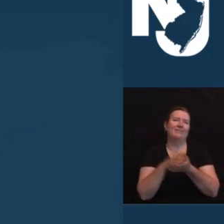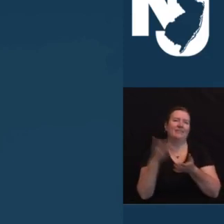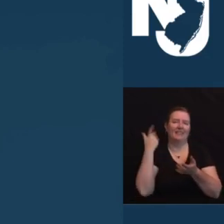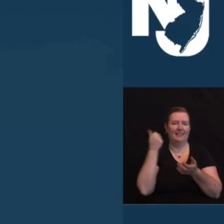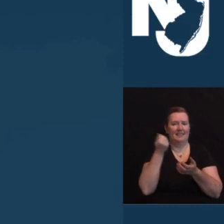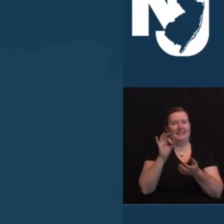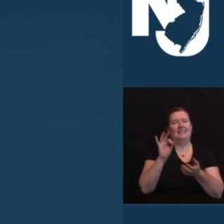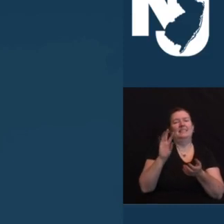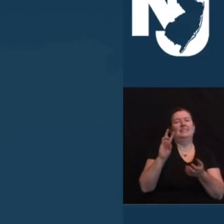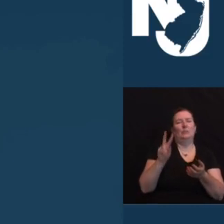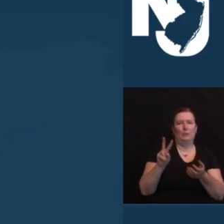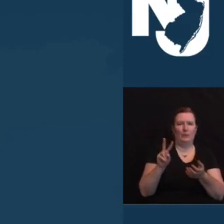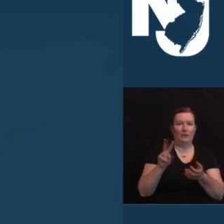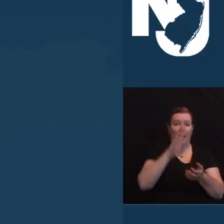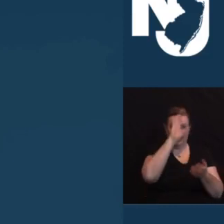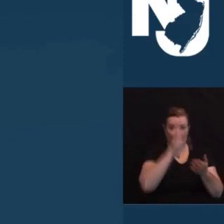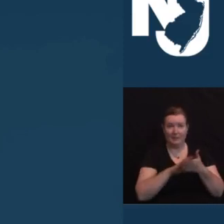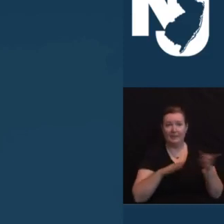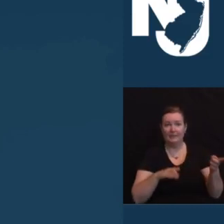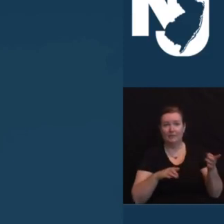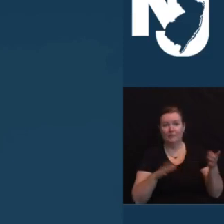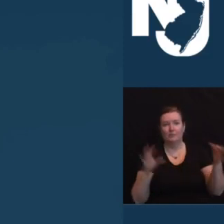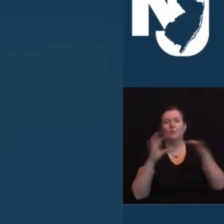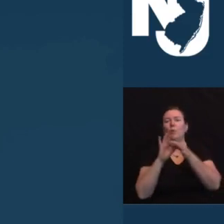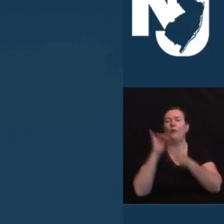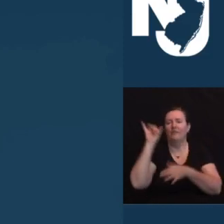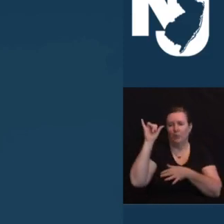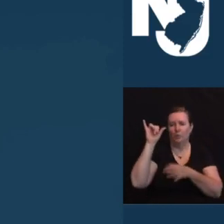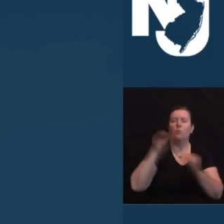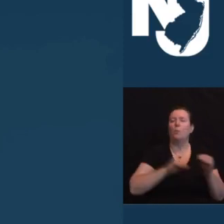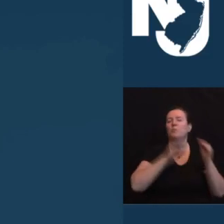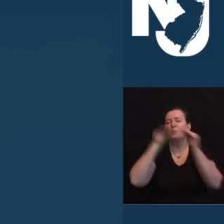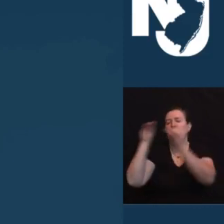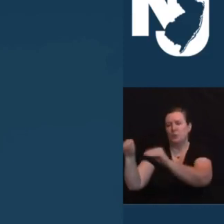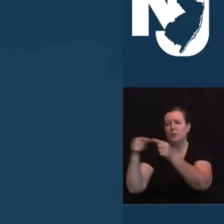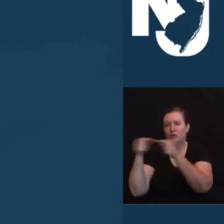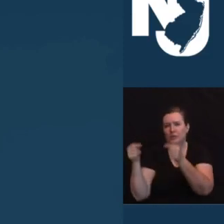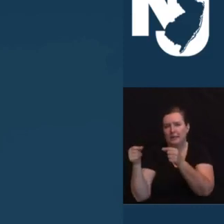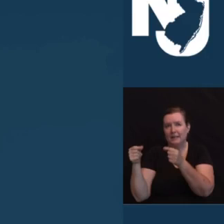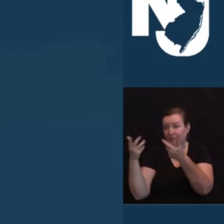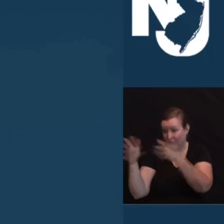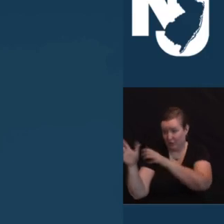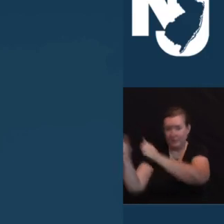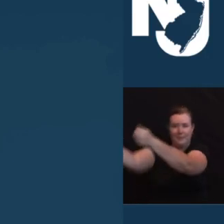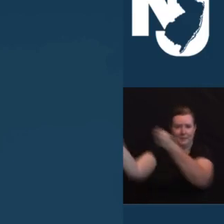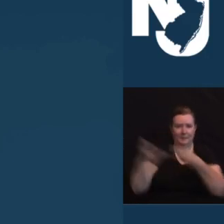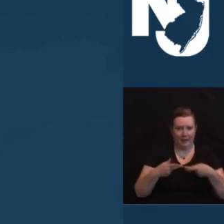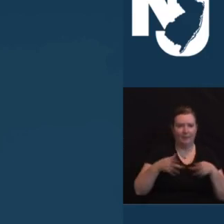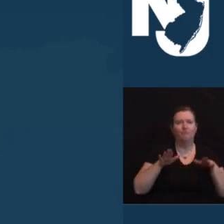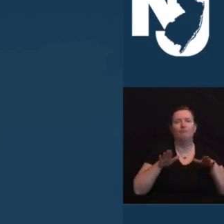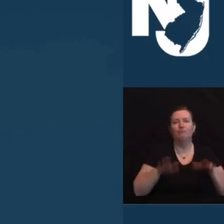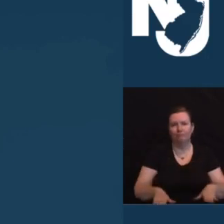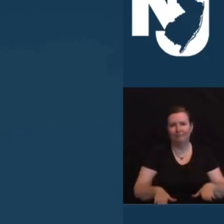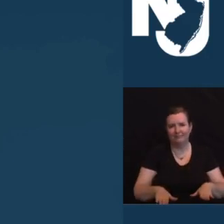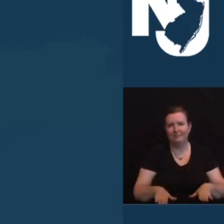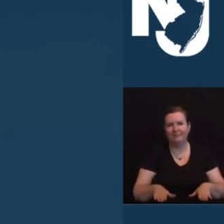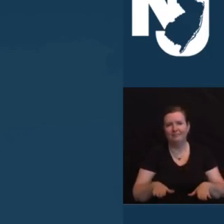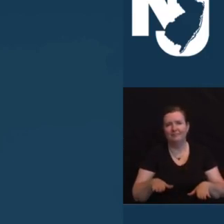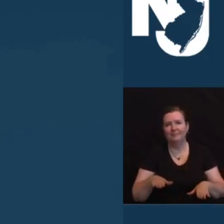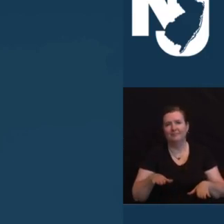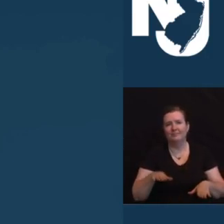in the United States Air Force, which is why they were in Japan. From there, the couple settled in Montclair, and that's where they stayed. Carla discovered a